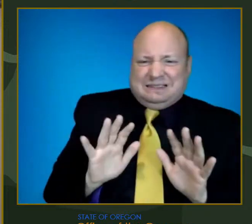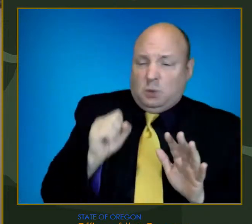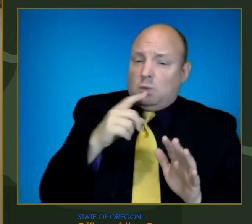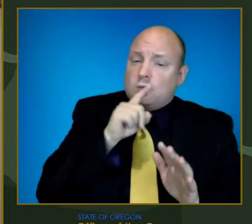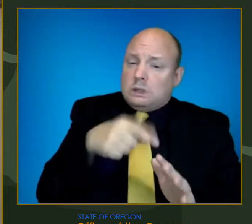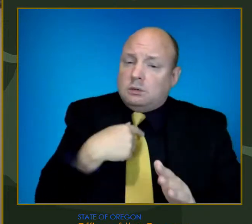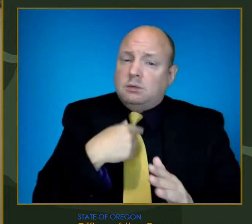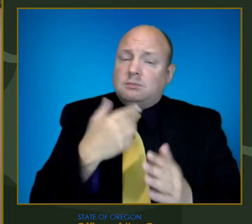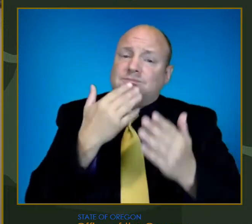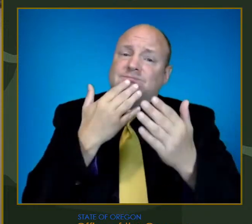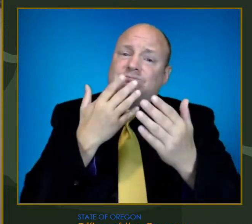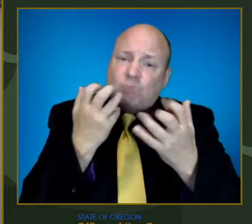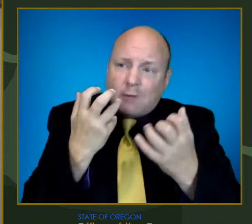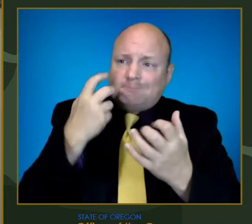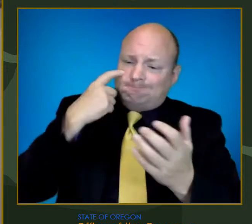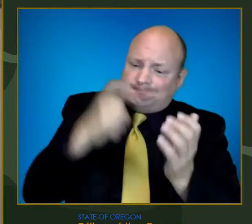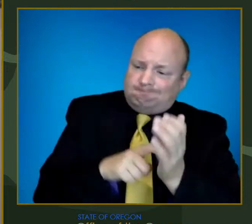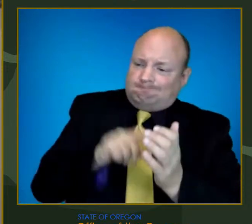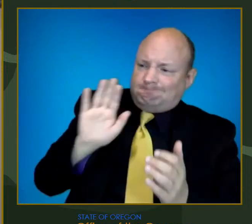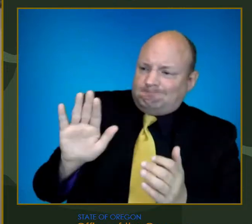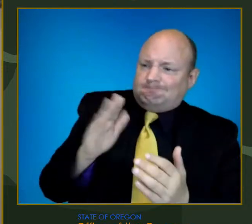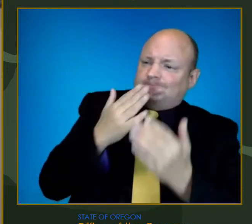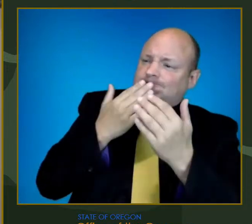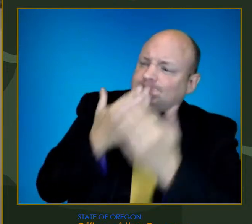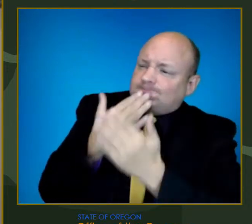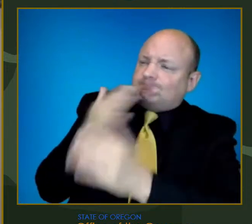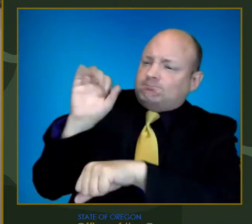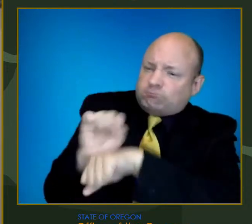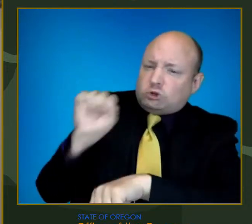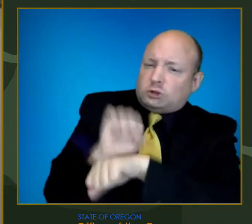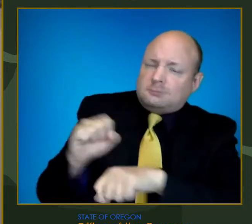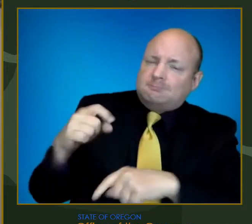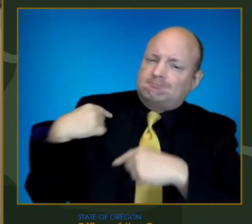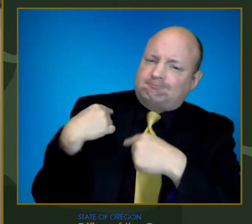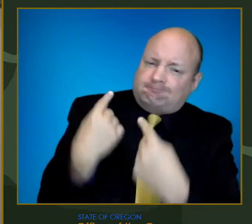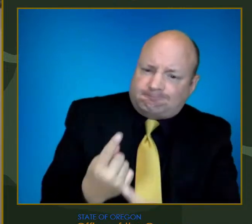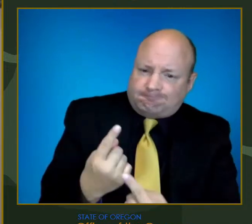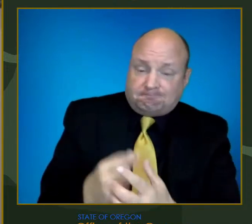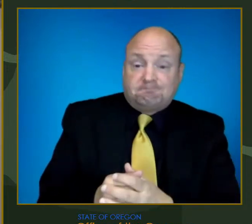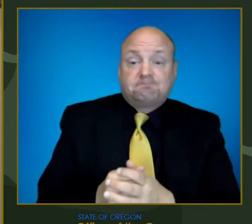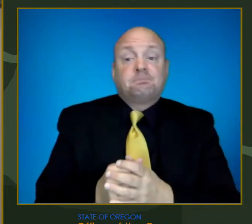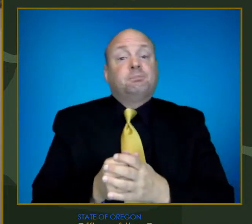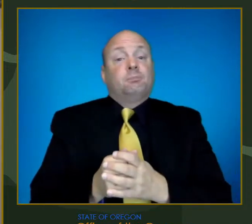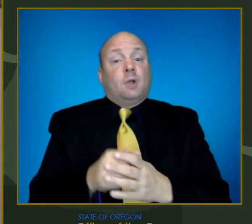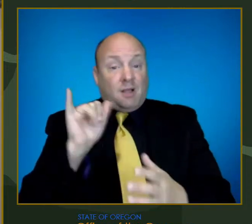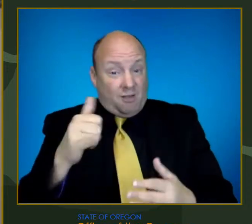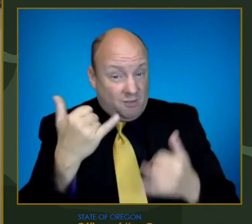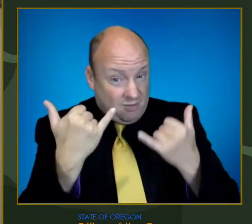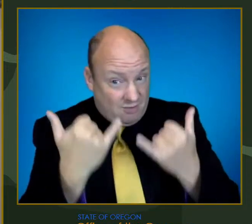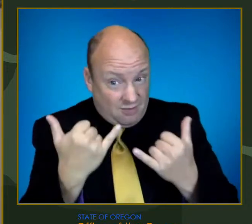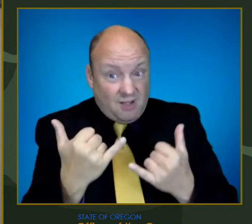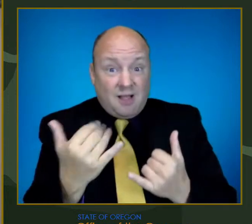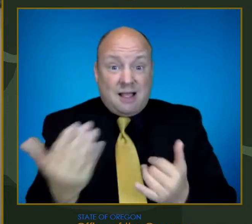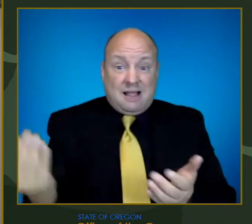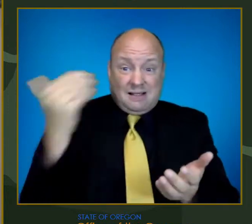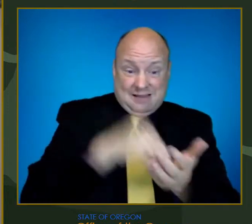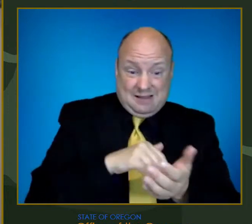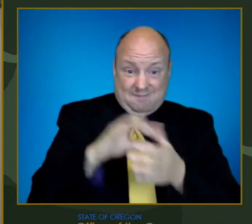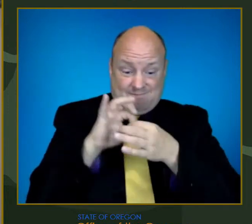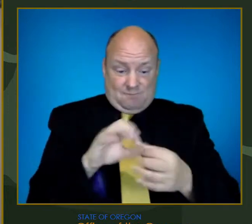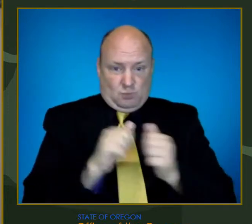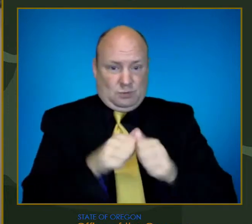As everyone knows, it's also the beginning of back to school season. Oregon schools are opening their doors for